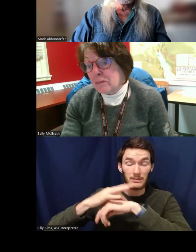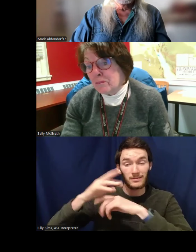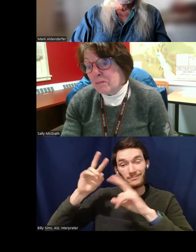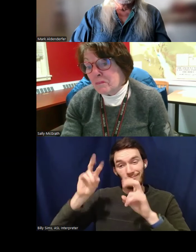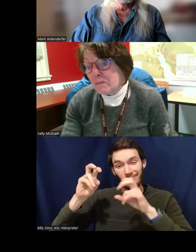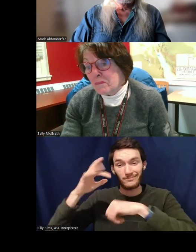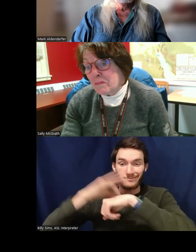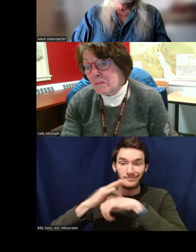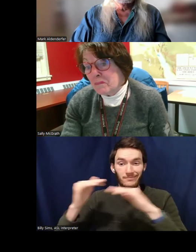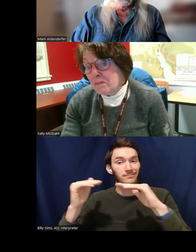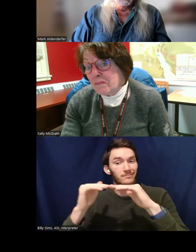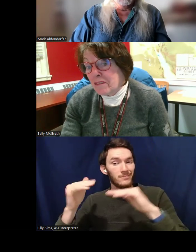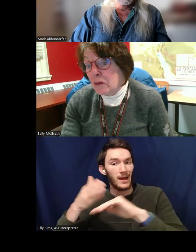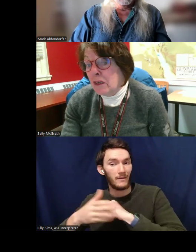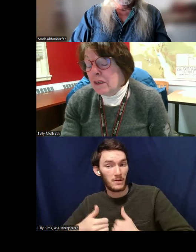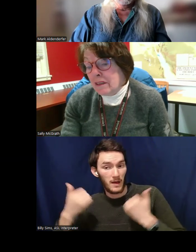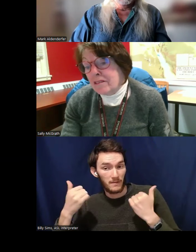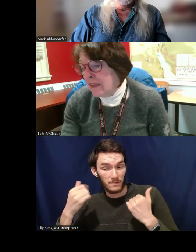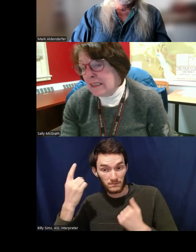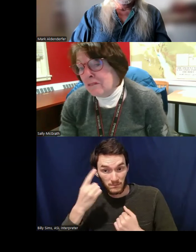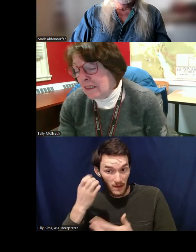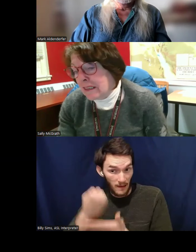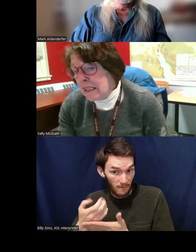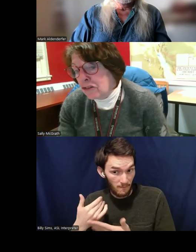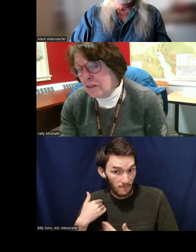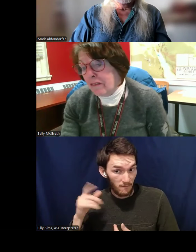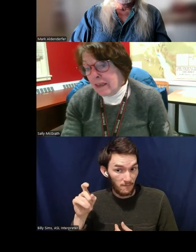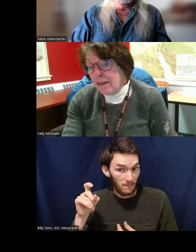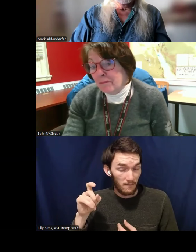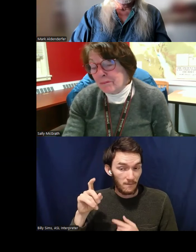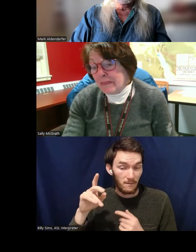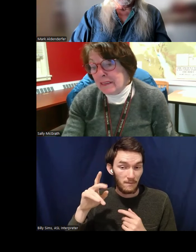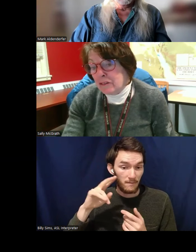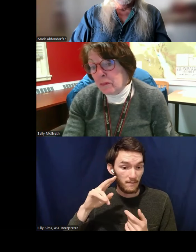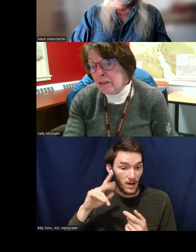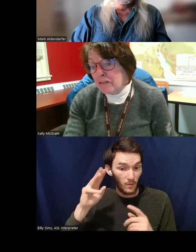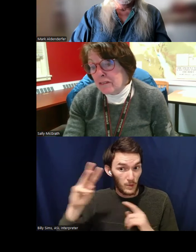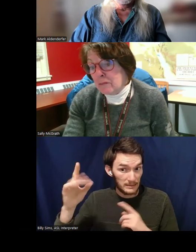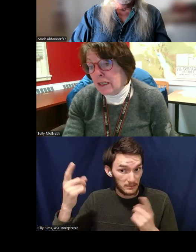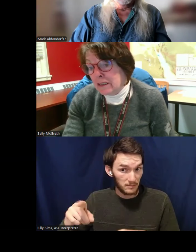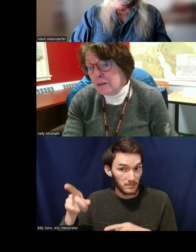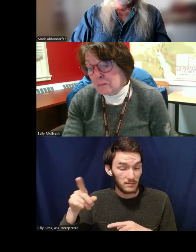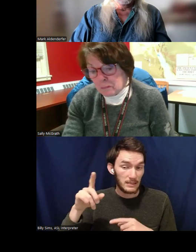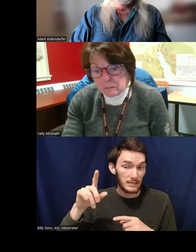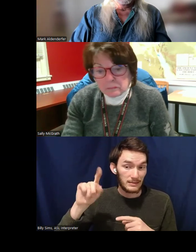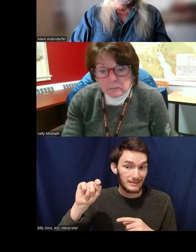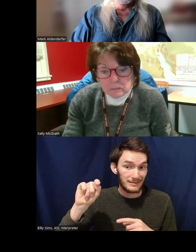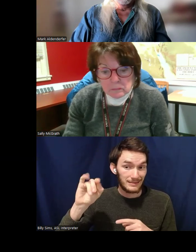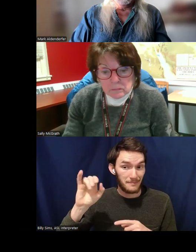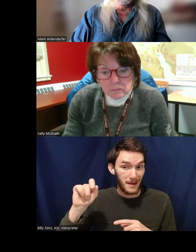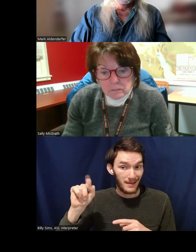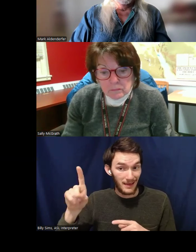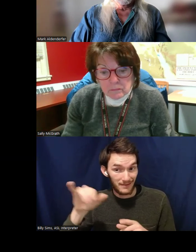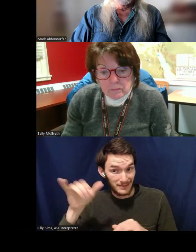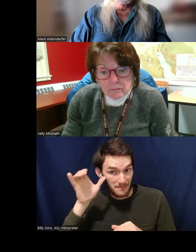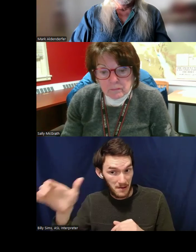afterlife. Mm-hmm. So is there any indication there in Tibet of the same idea? In Tibet